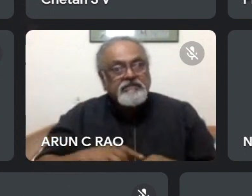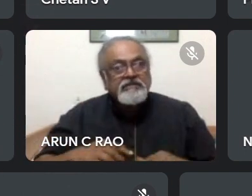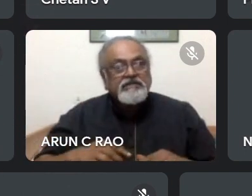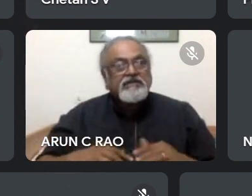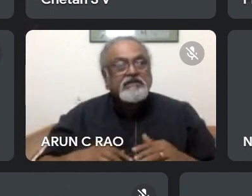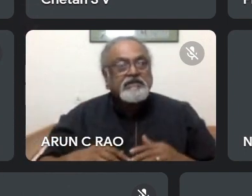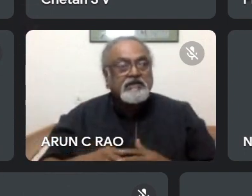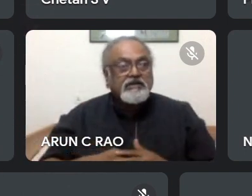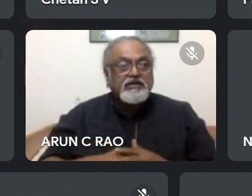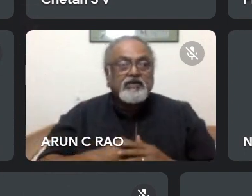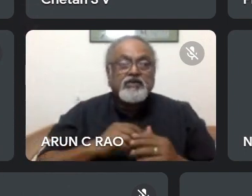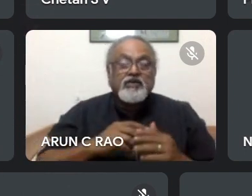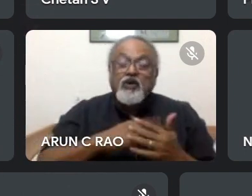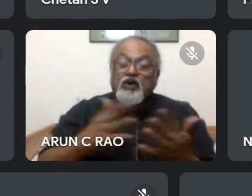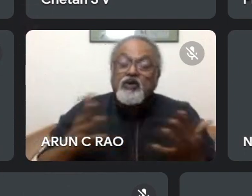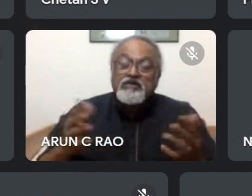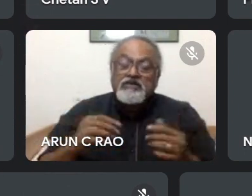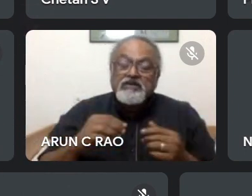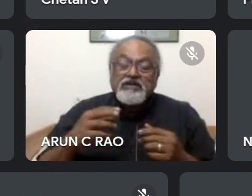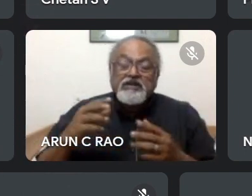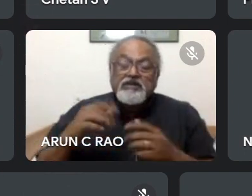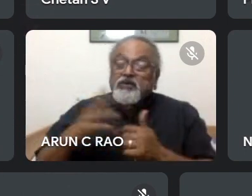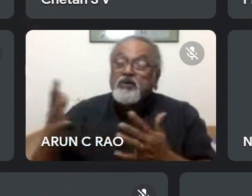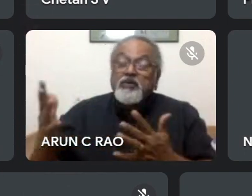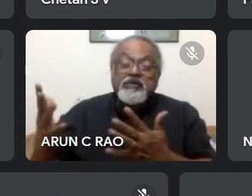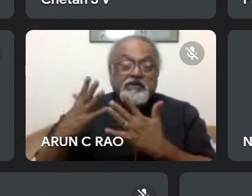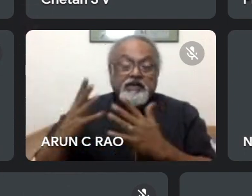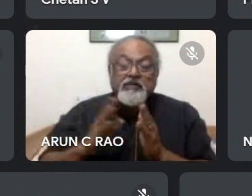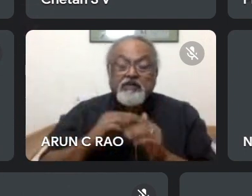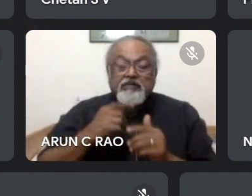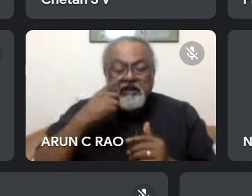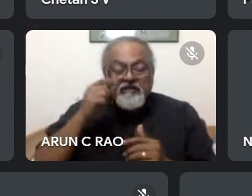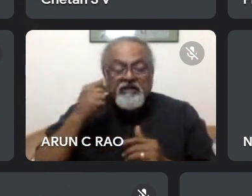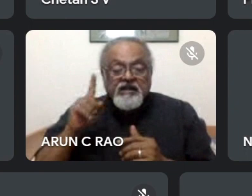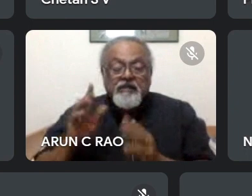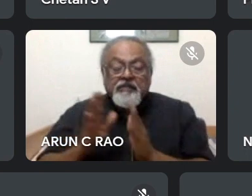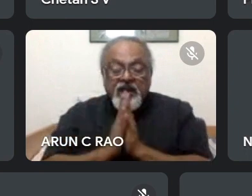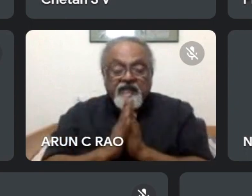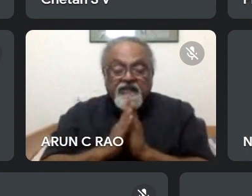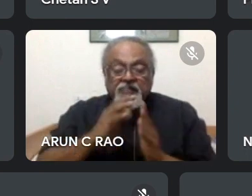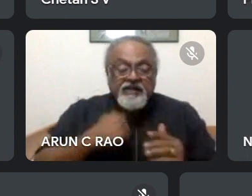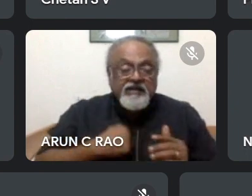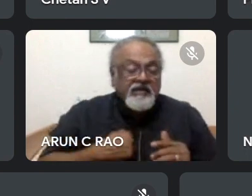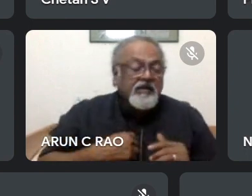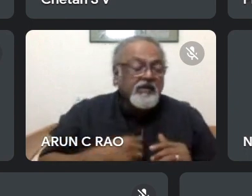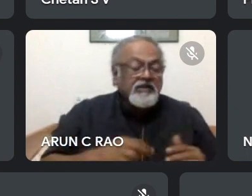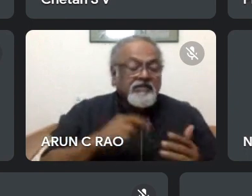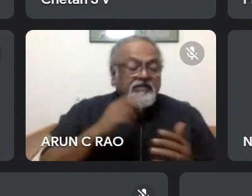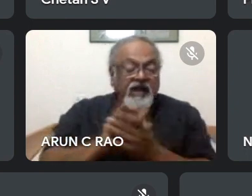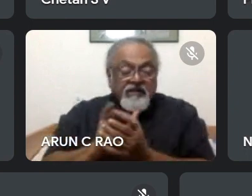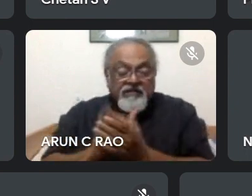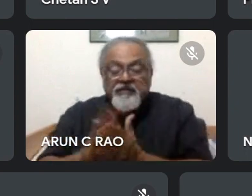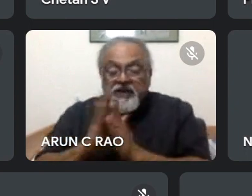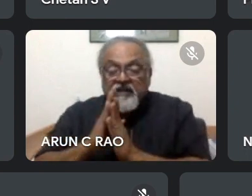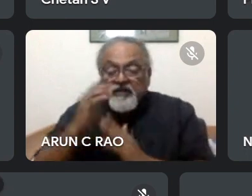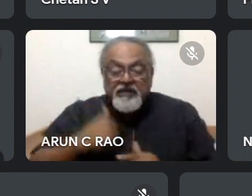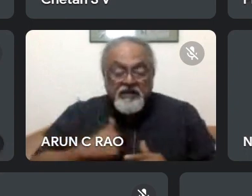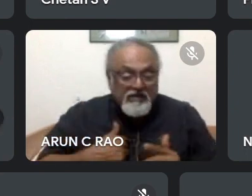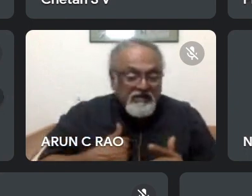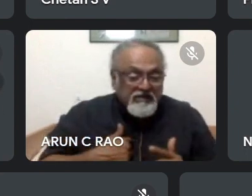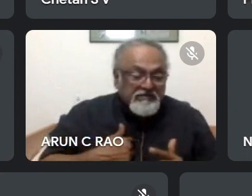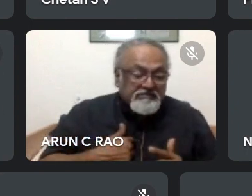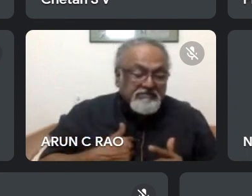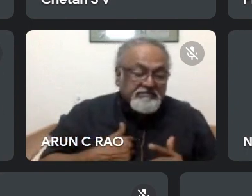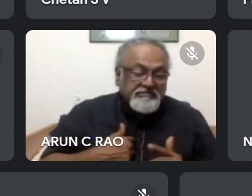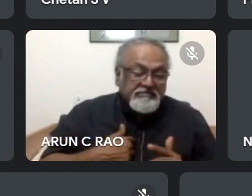to all those reasons, and probably my parents' prayer, my friends who prayed for me, who stood by me, that I'm here.